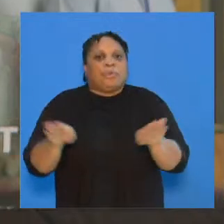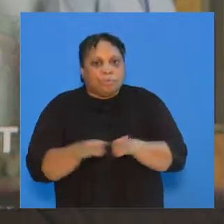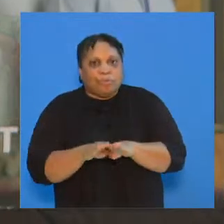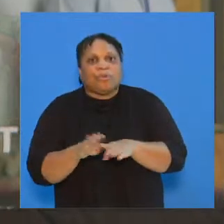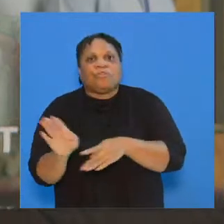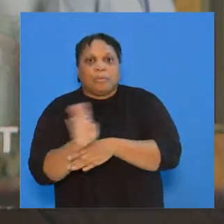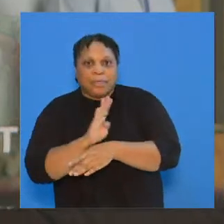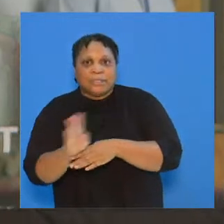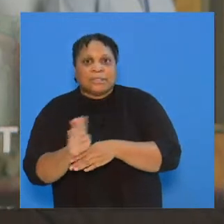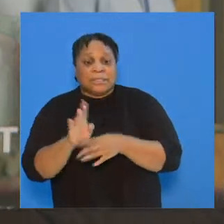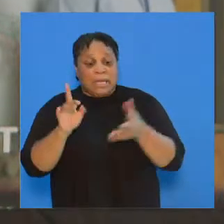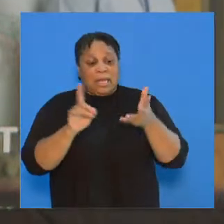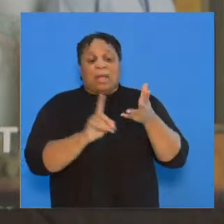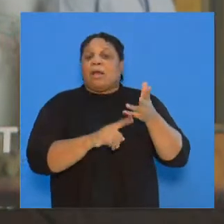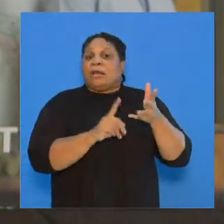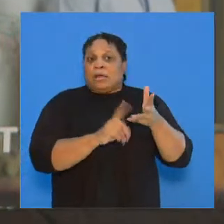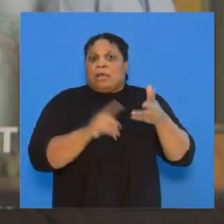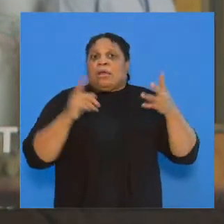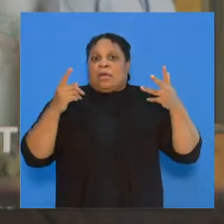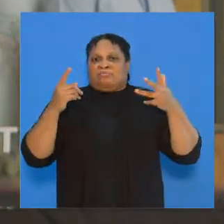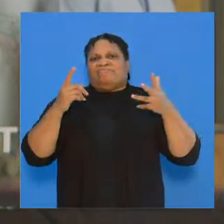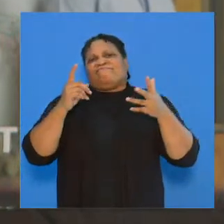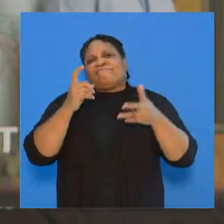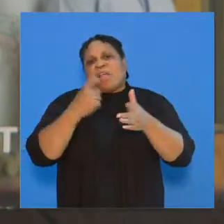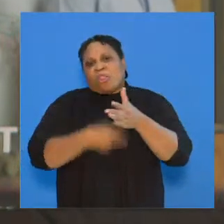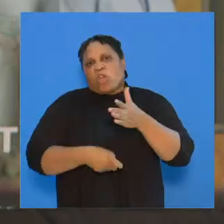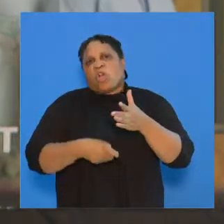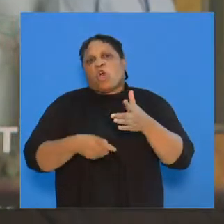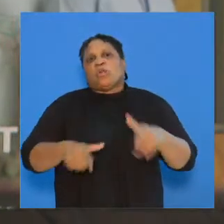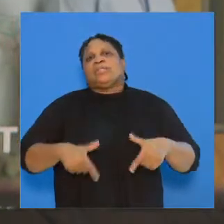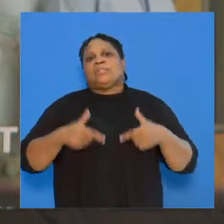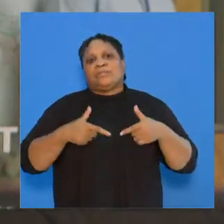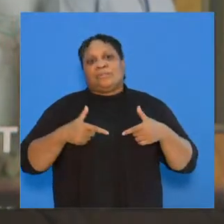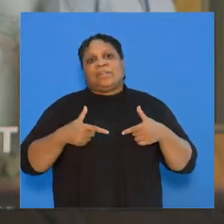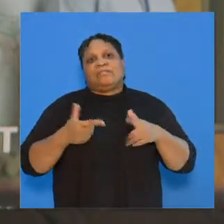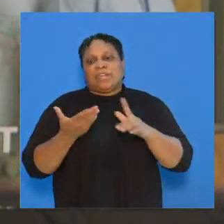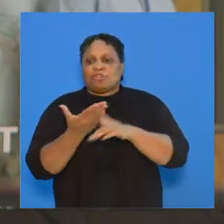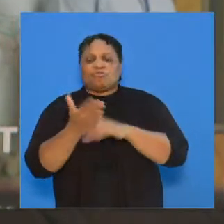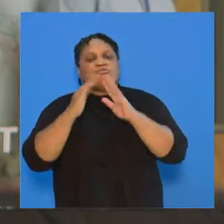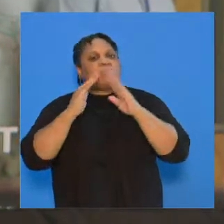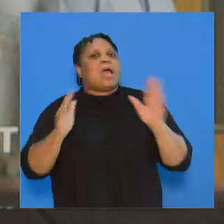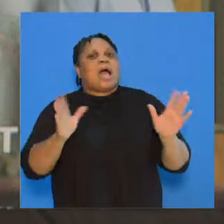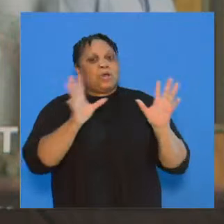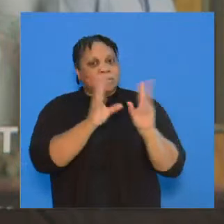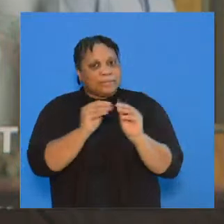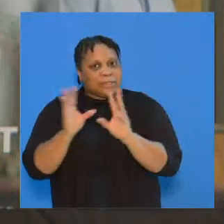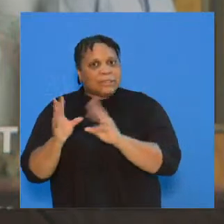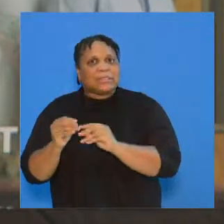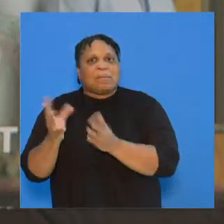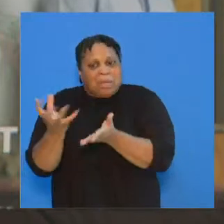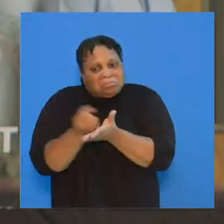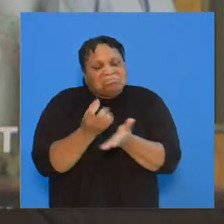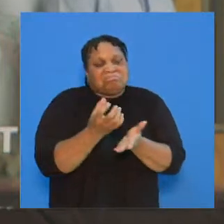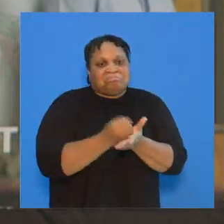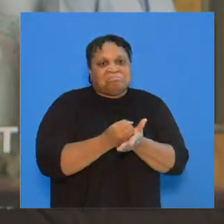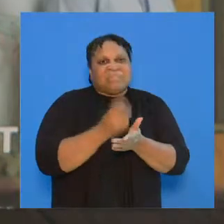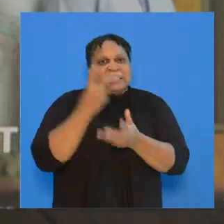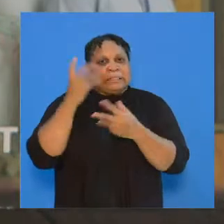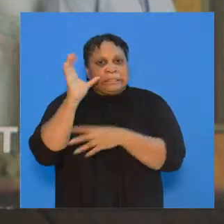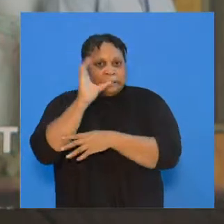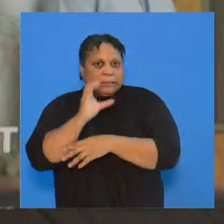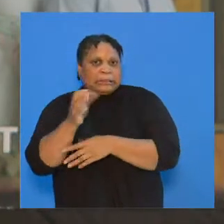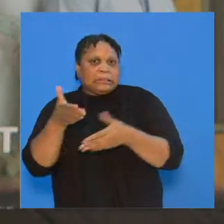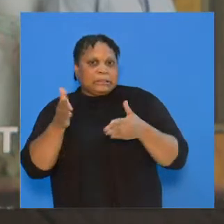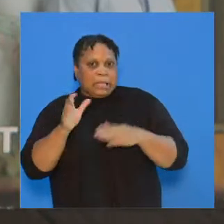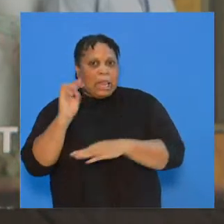be piloting through the Cost of Living Amendment Act through the House of Assembly. And this particular act seeks to allow